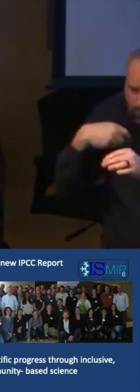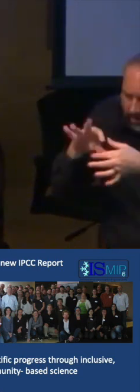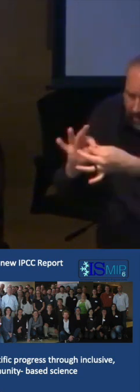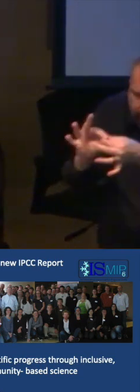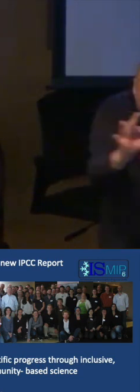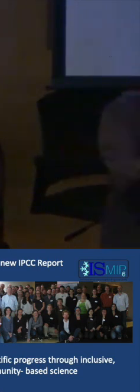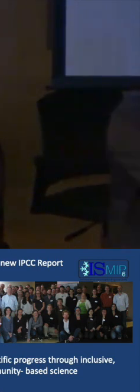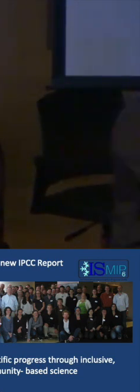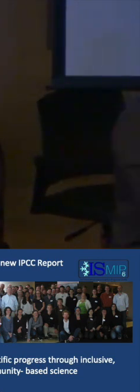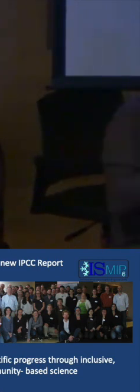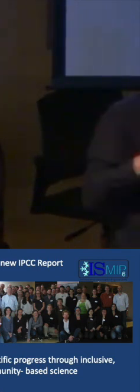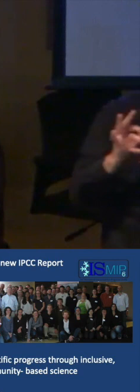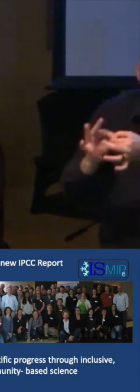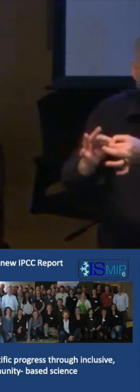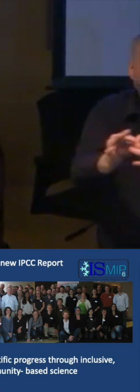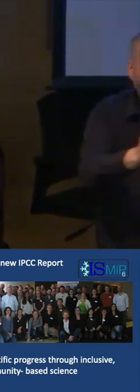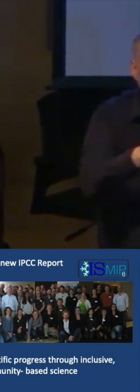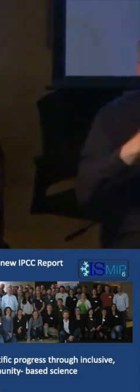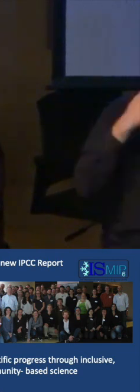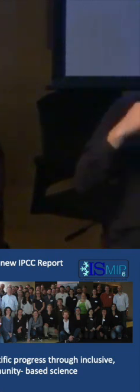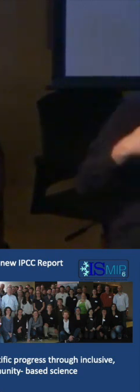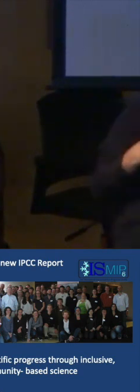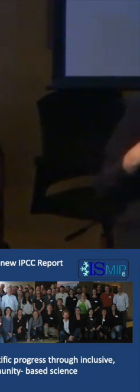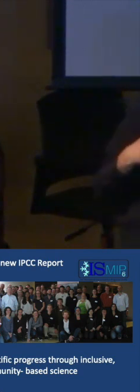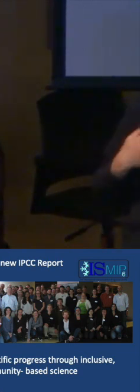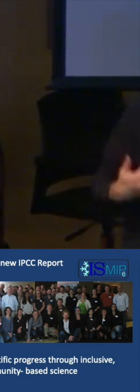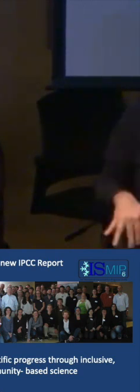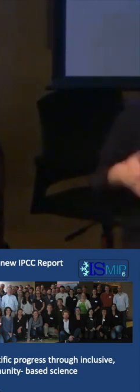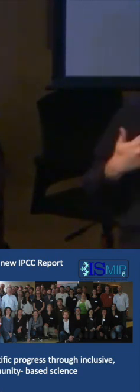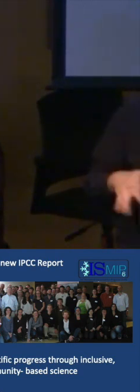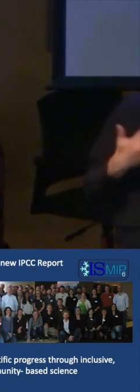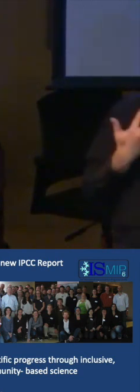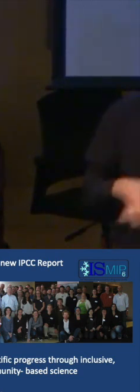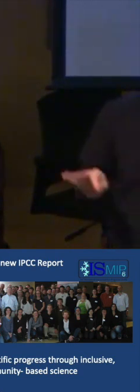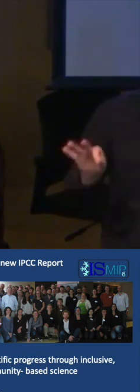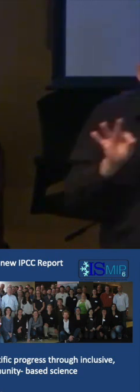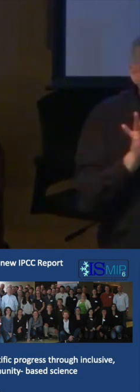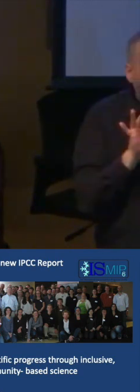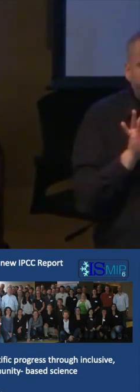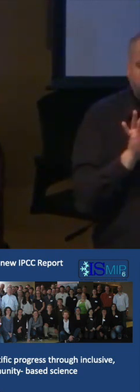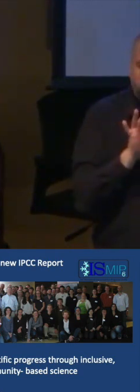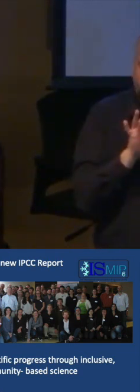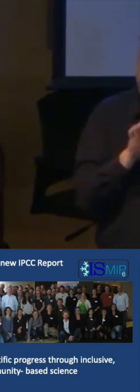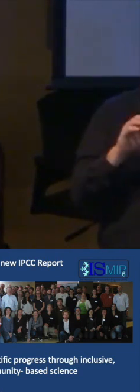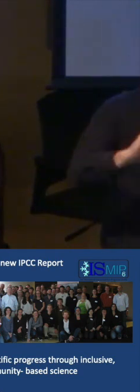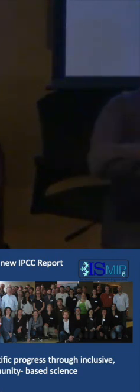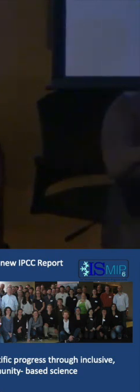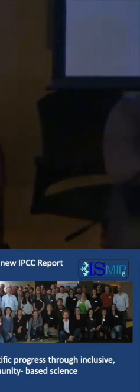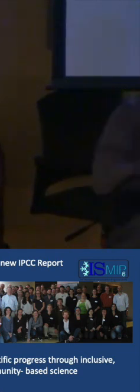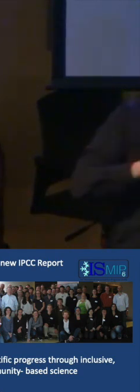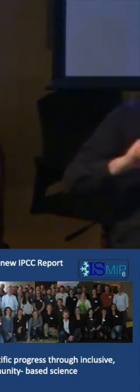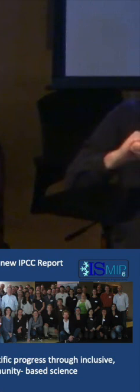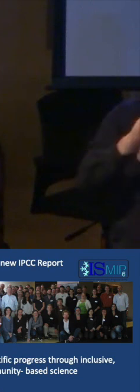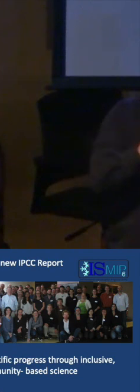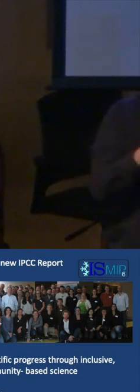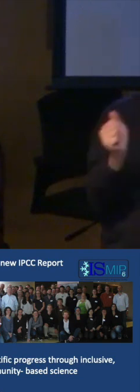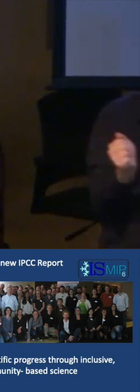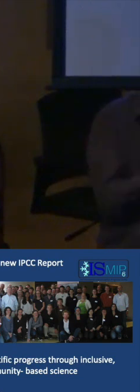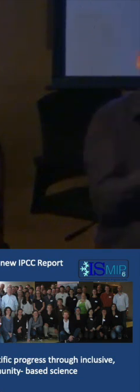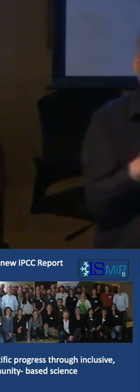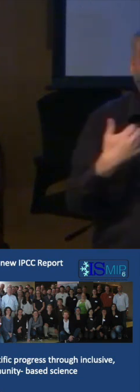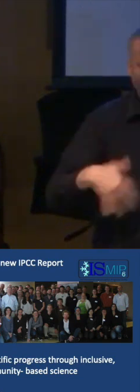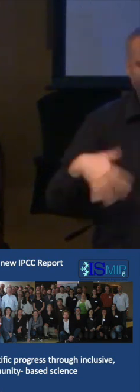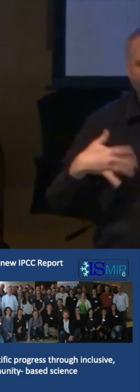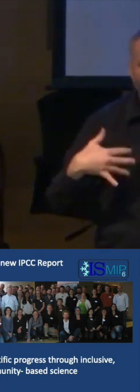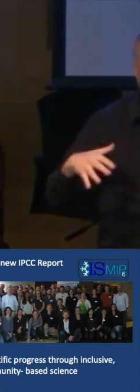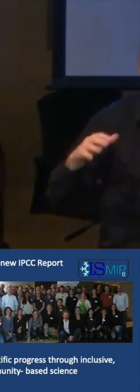important. It's achieving scientific progress through collaboration, through working together, through getting the